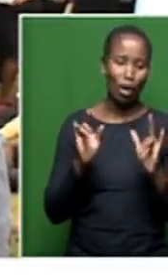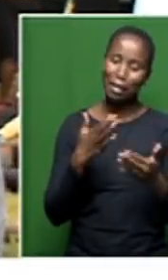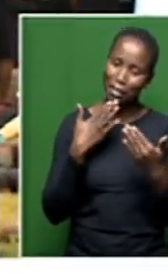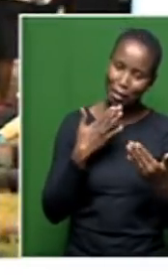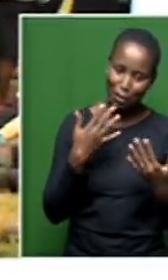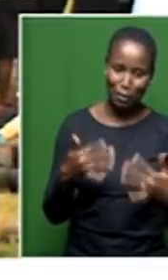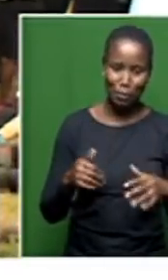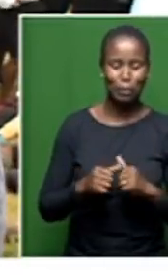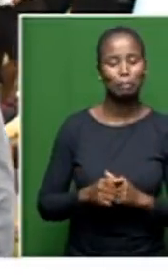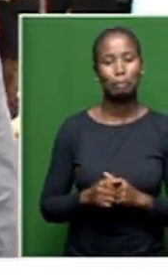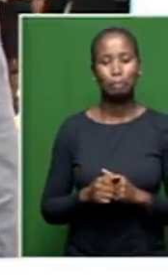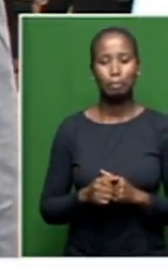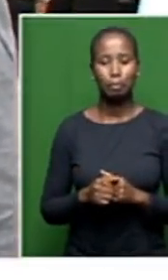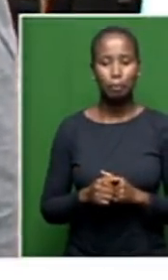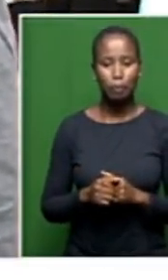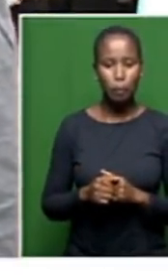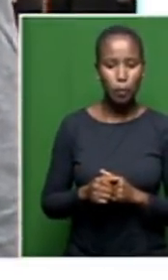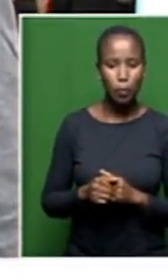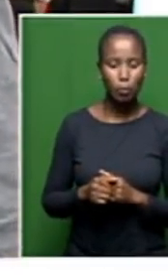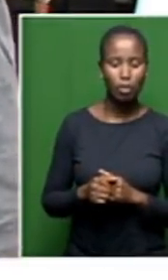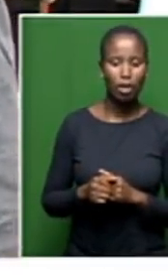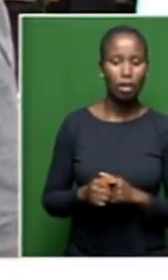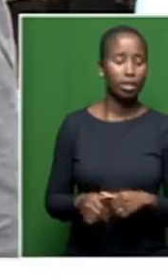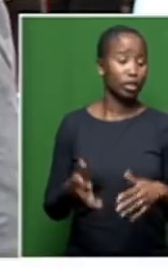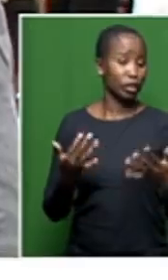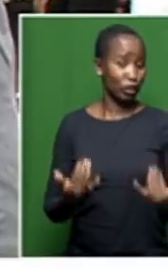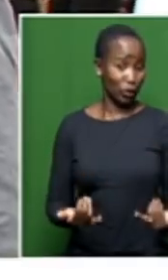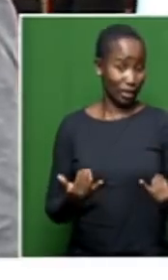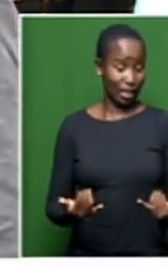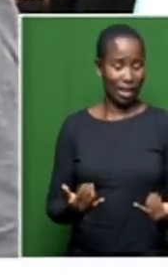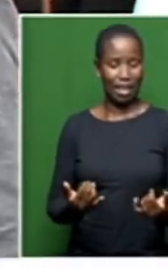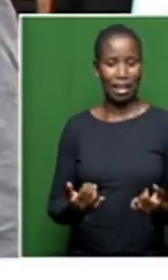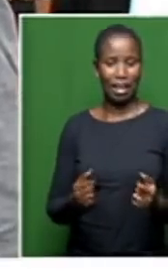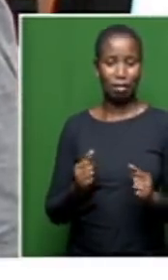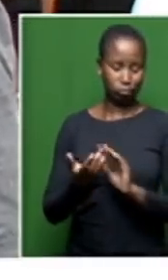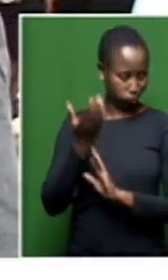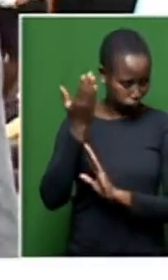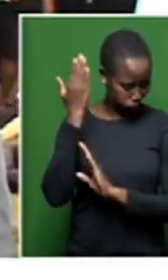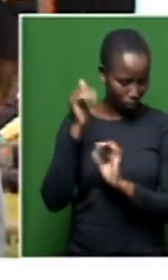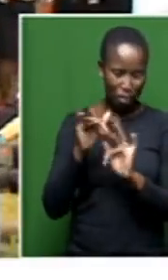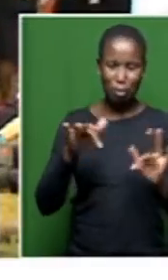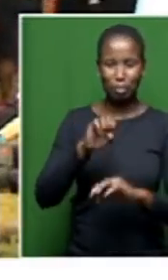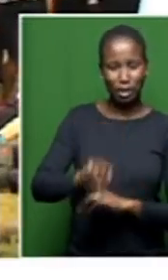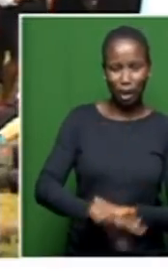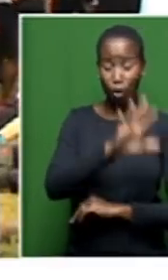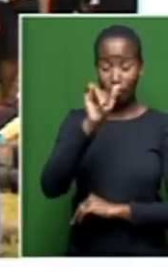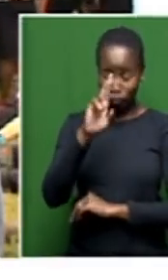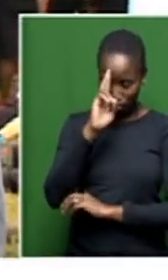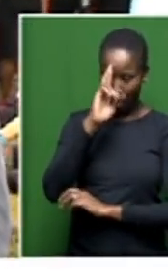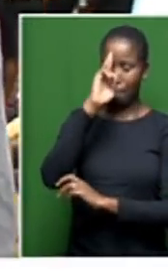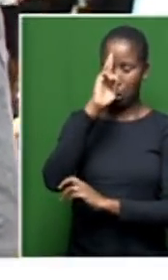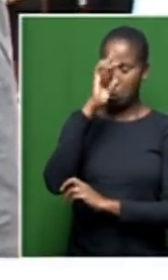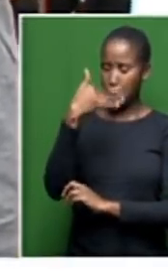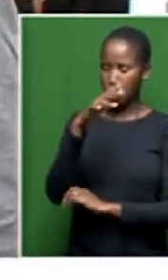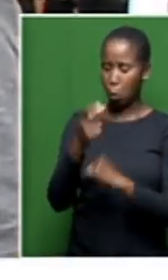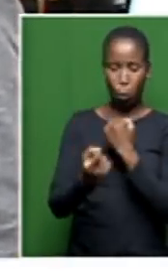home. As if the gods of Africa today are reminded of what happened on this day. It was on this day,